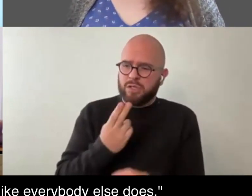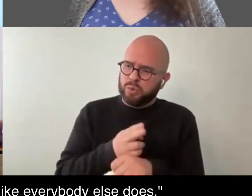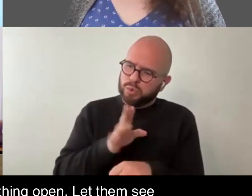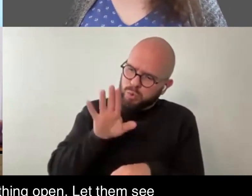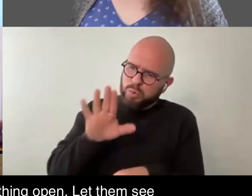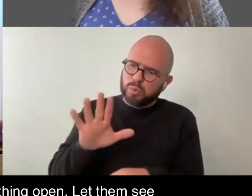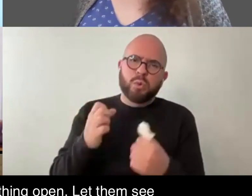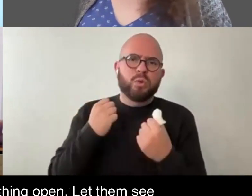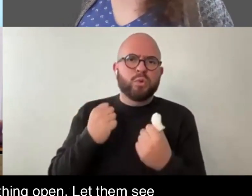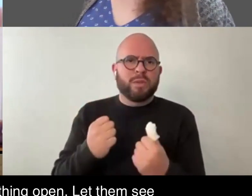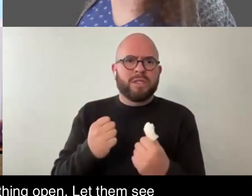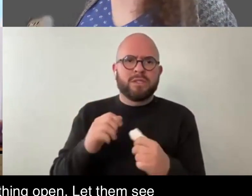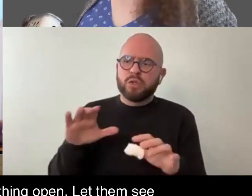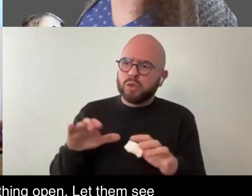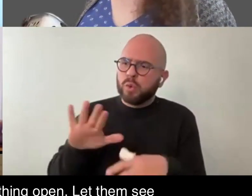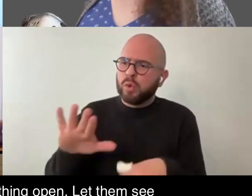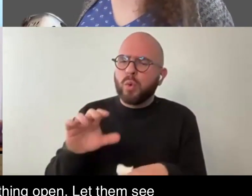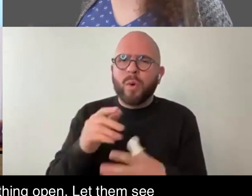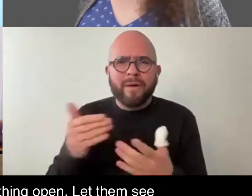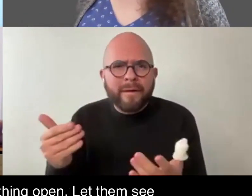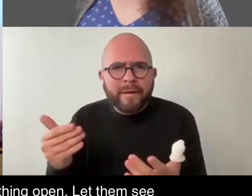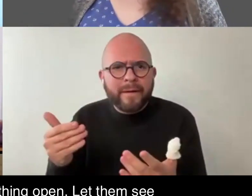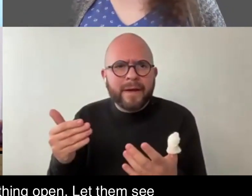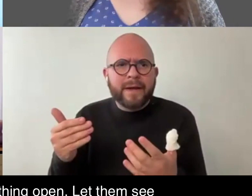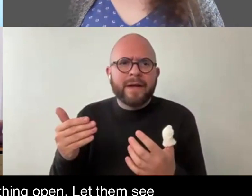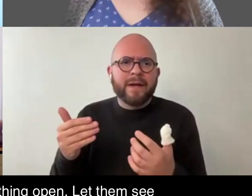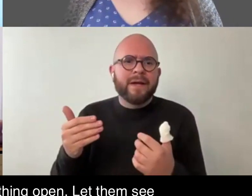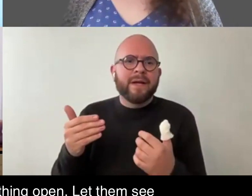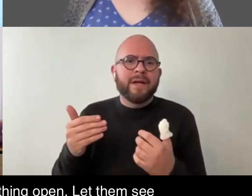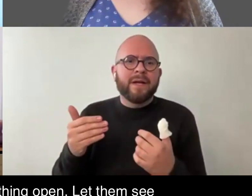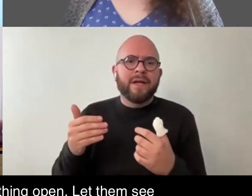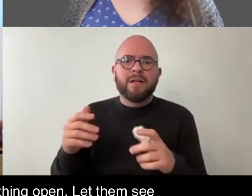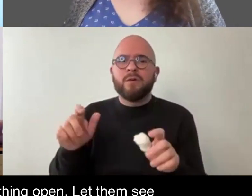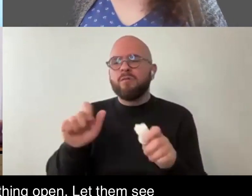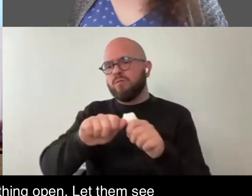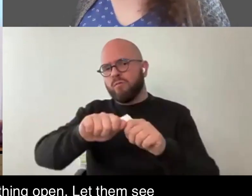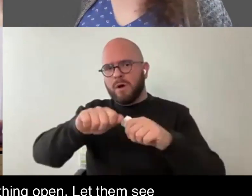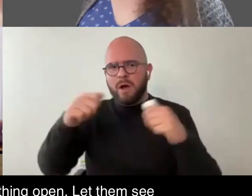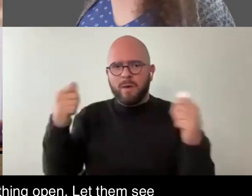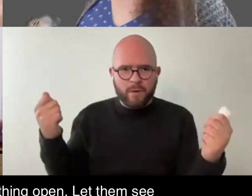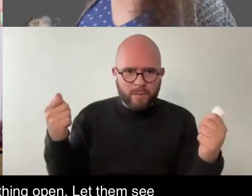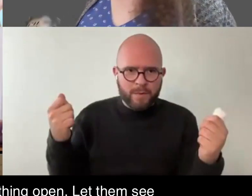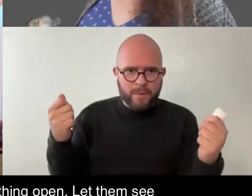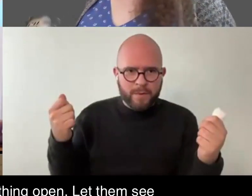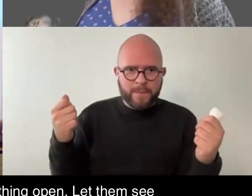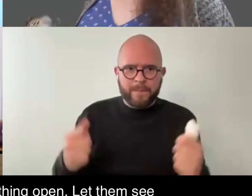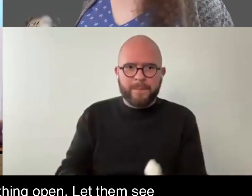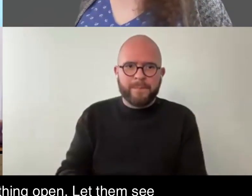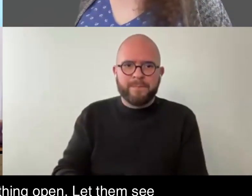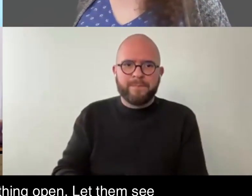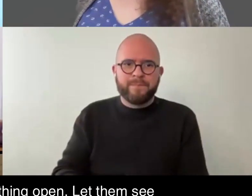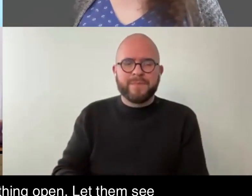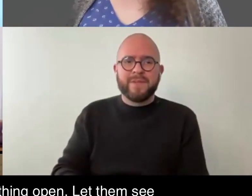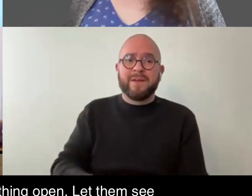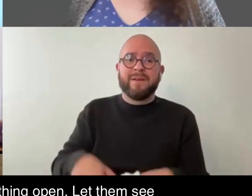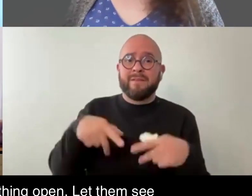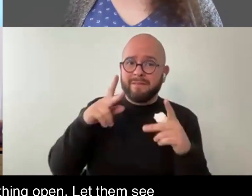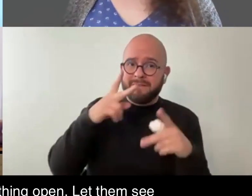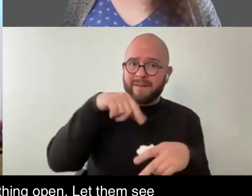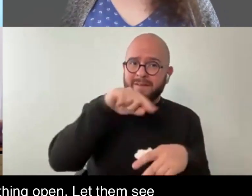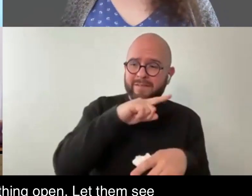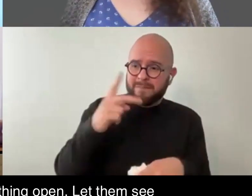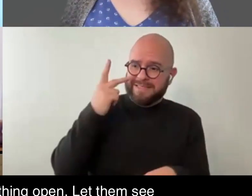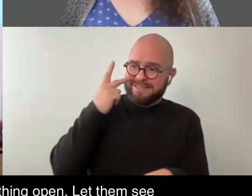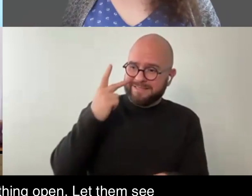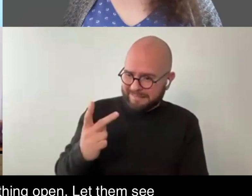Do your thing. Crack this whole thing open. Let them see and